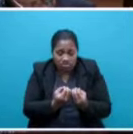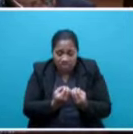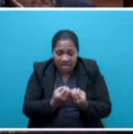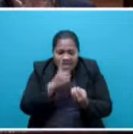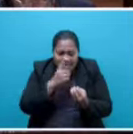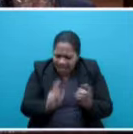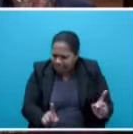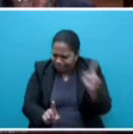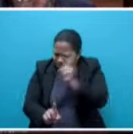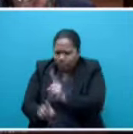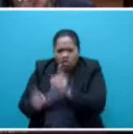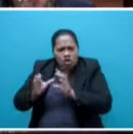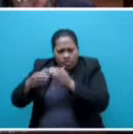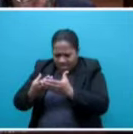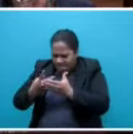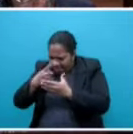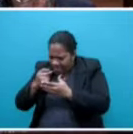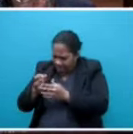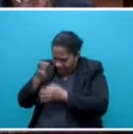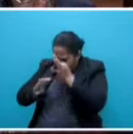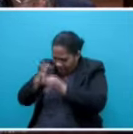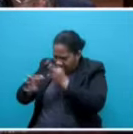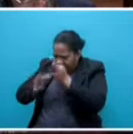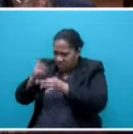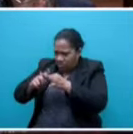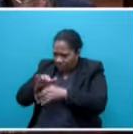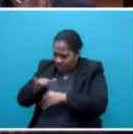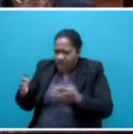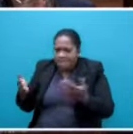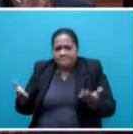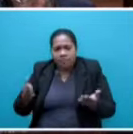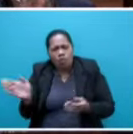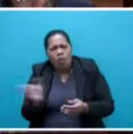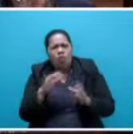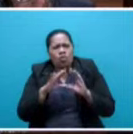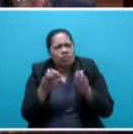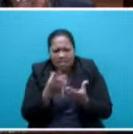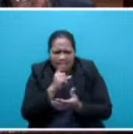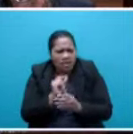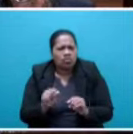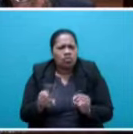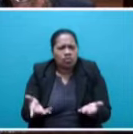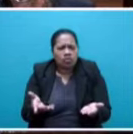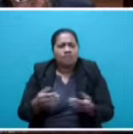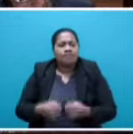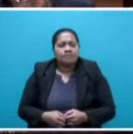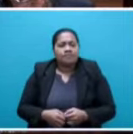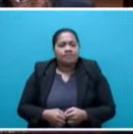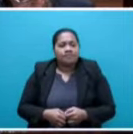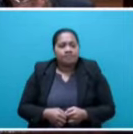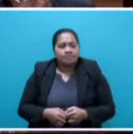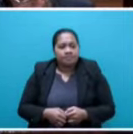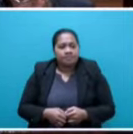they can scrutinize, where they can question them. And all the committees have the liberty to do that. So it is actually quite trite and in fact a